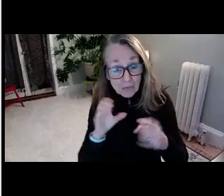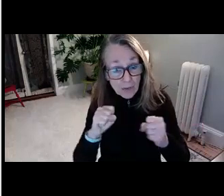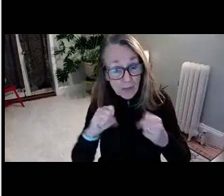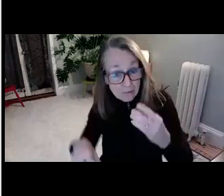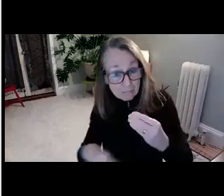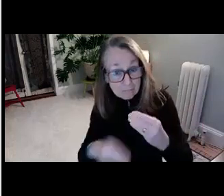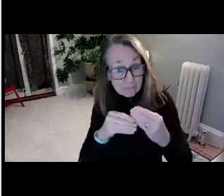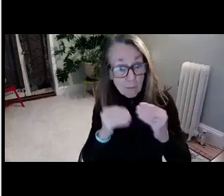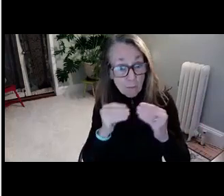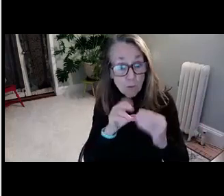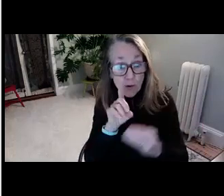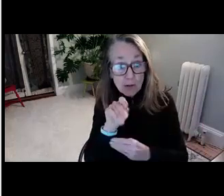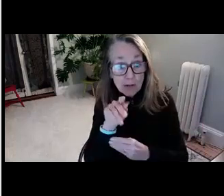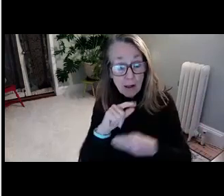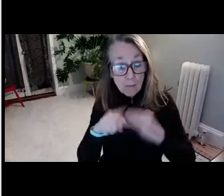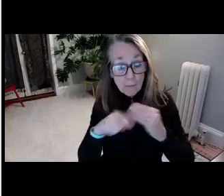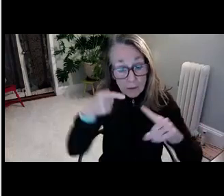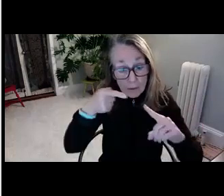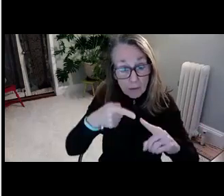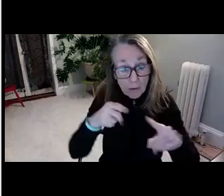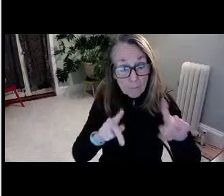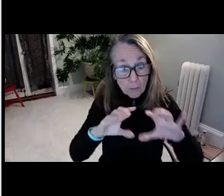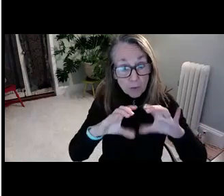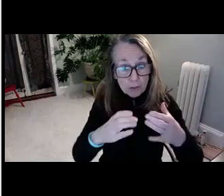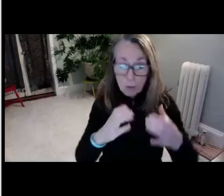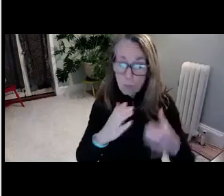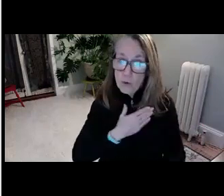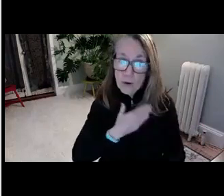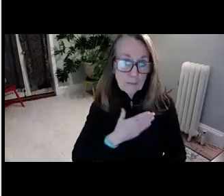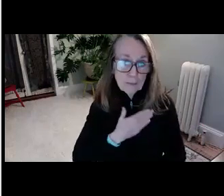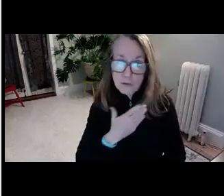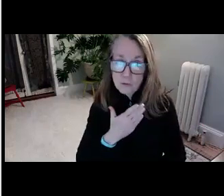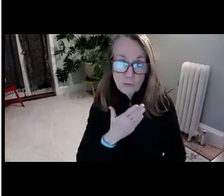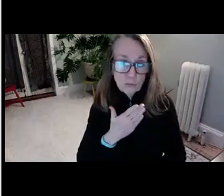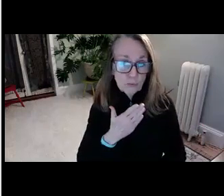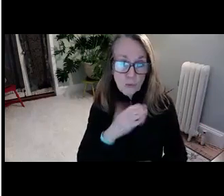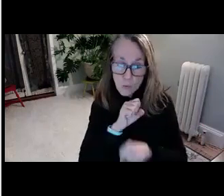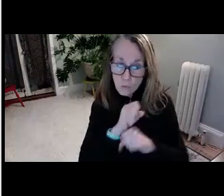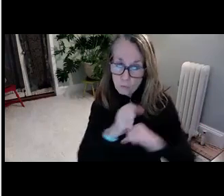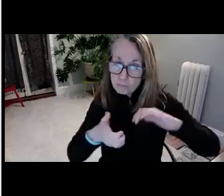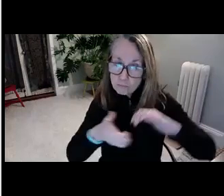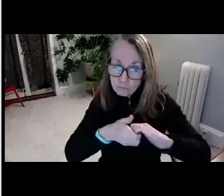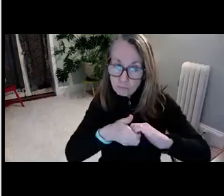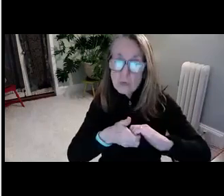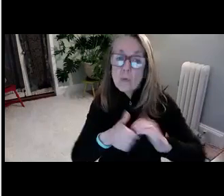additional data on particular populations, we're happy to work with agencies to do that.